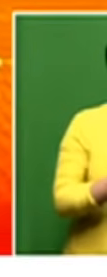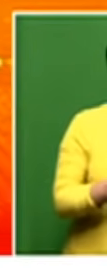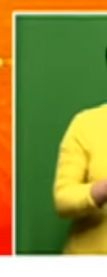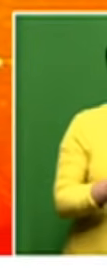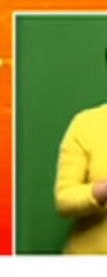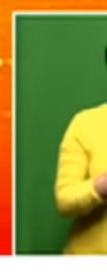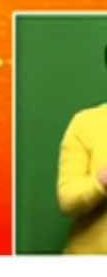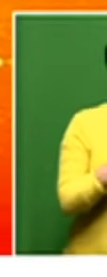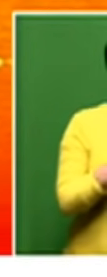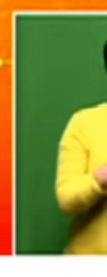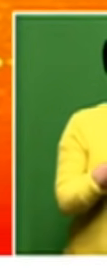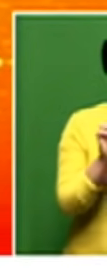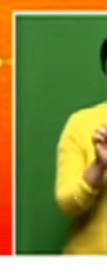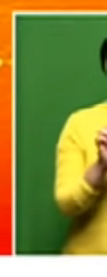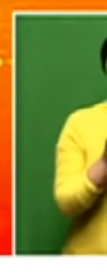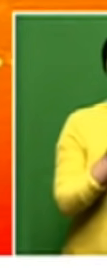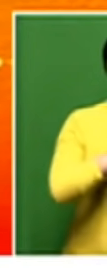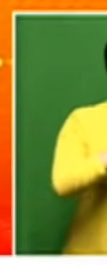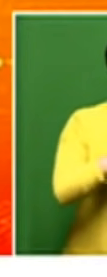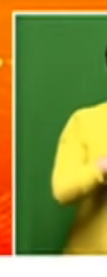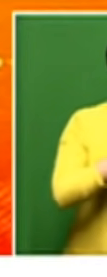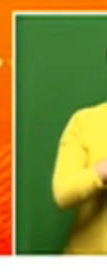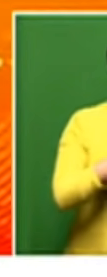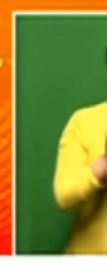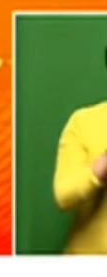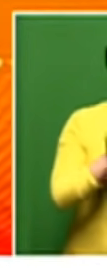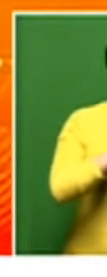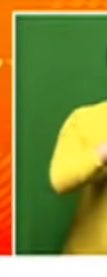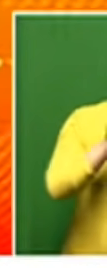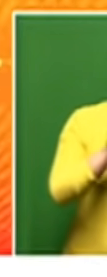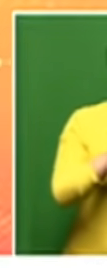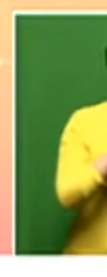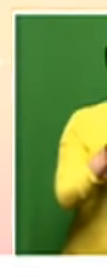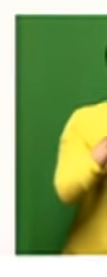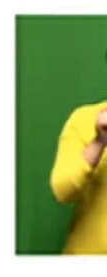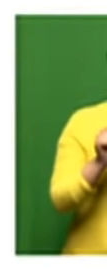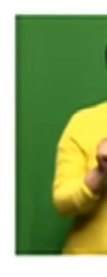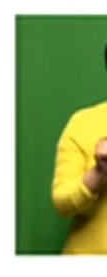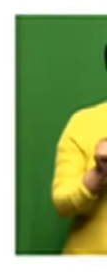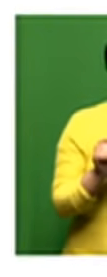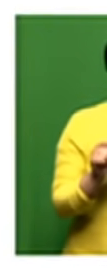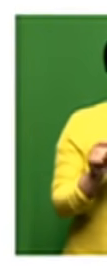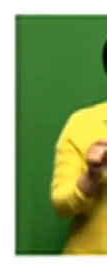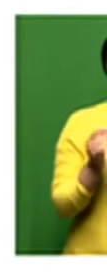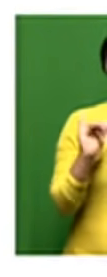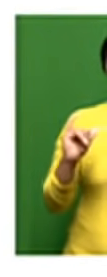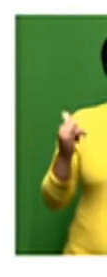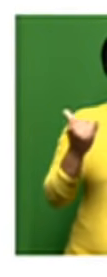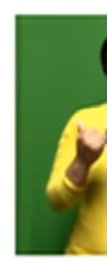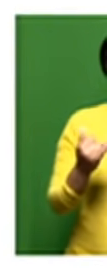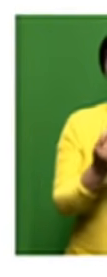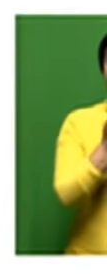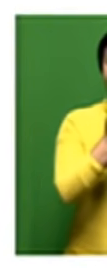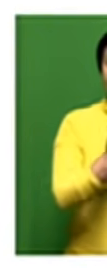defective cans were identified prior to the final labeling of the finished products. The company says the financial impact